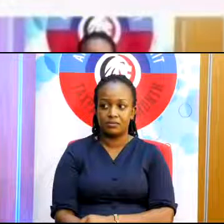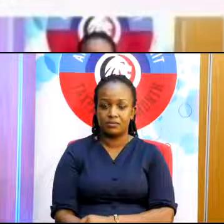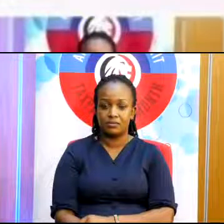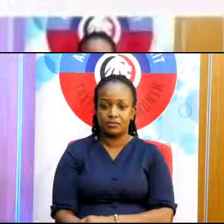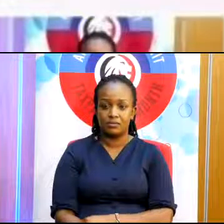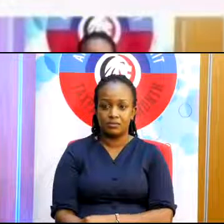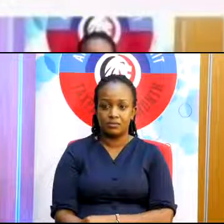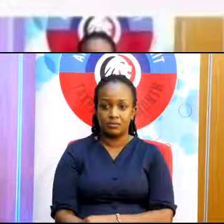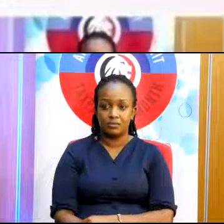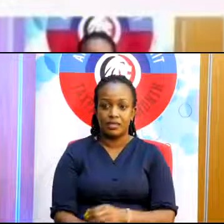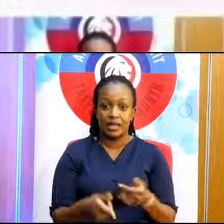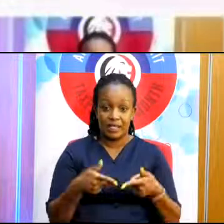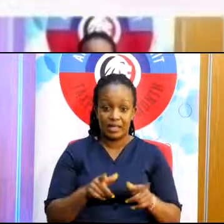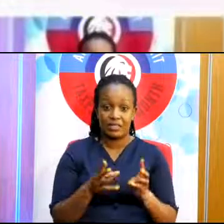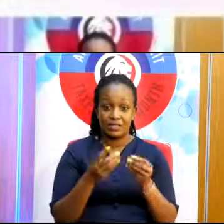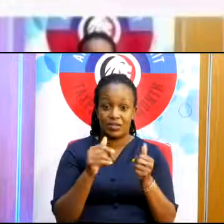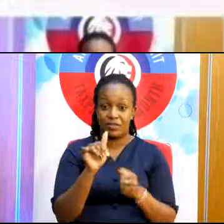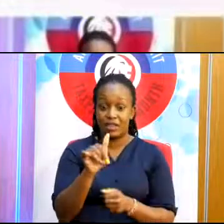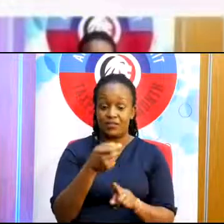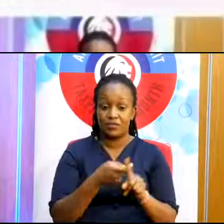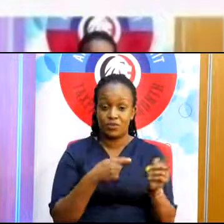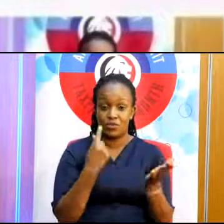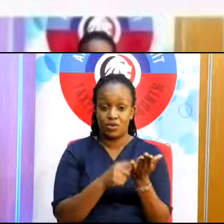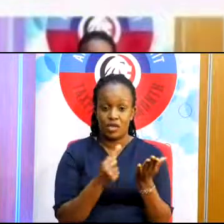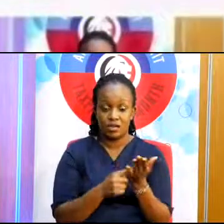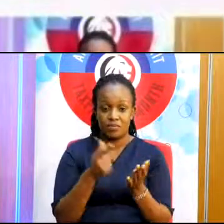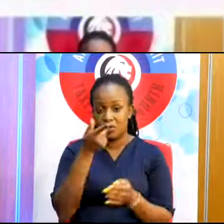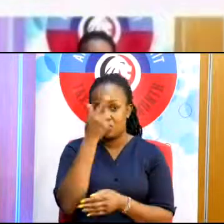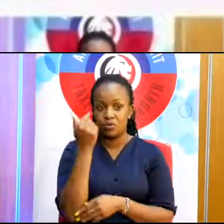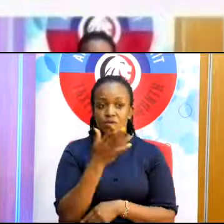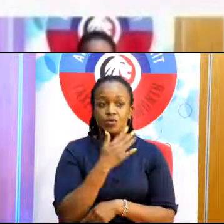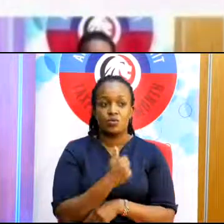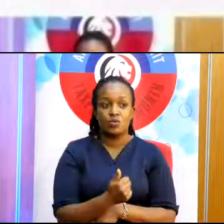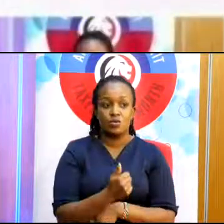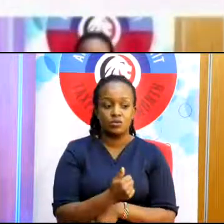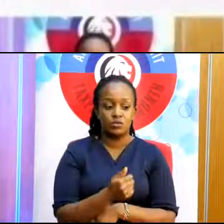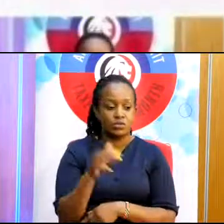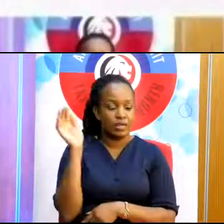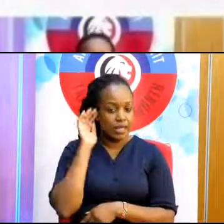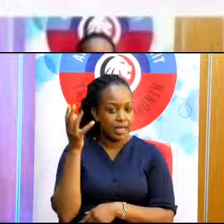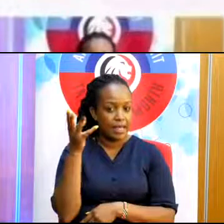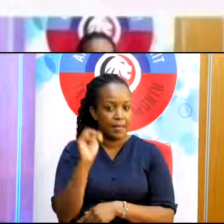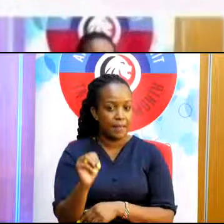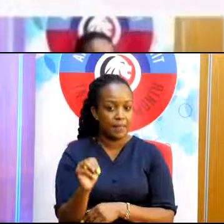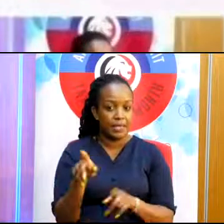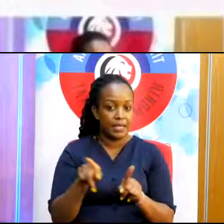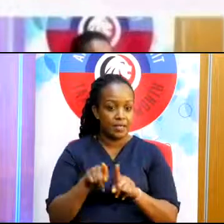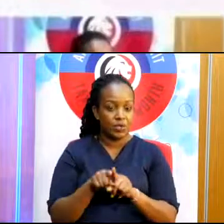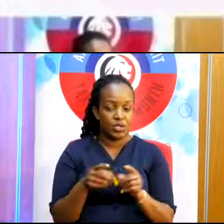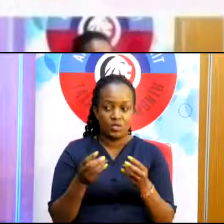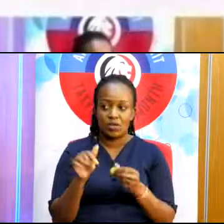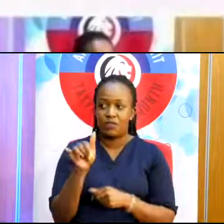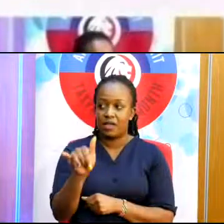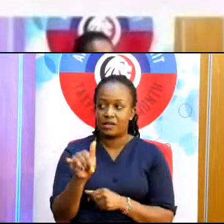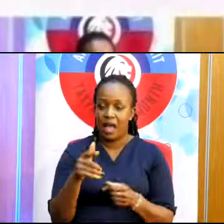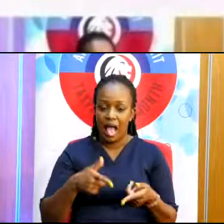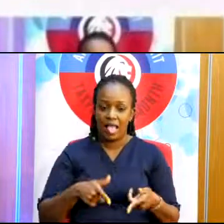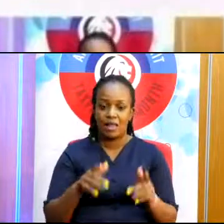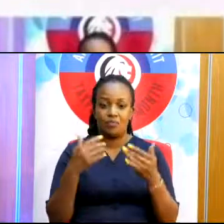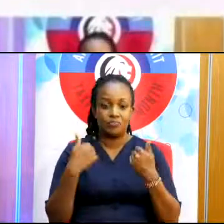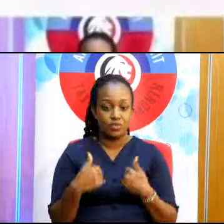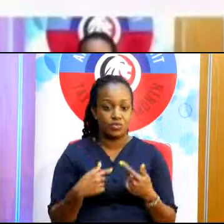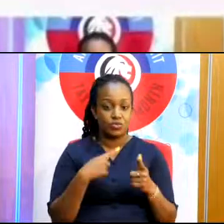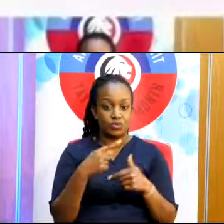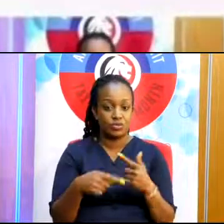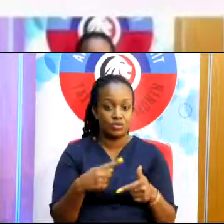All right, let's sort that out from Uganda because we definitely want to hear that one out. As we sort that out, allow me